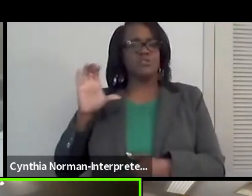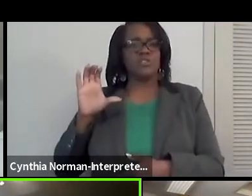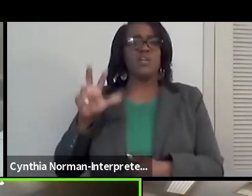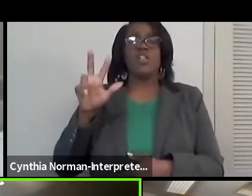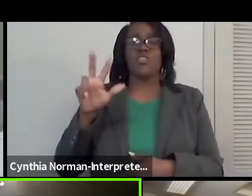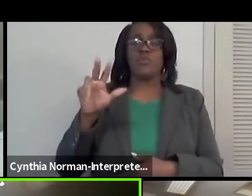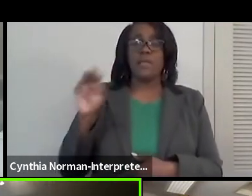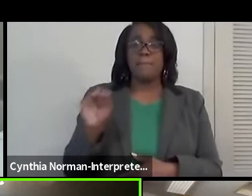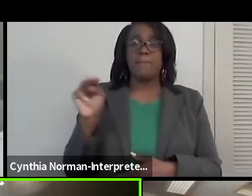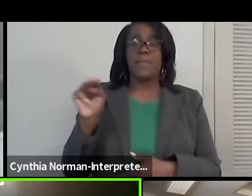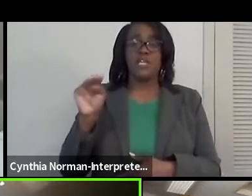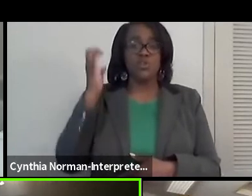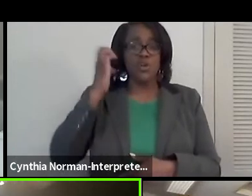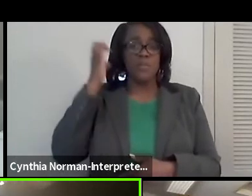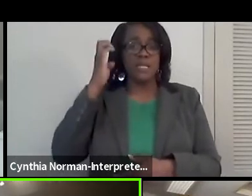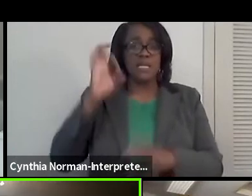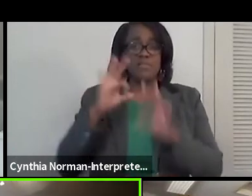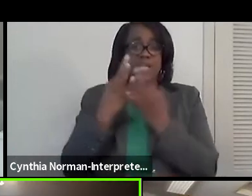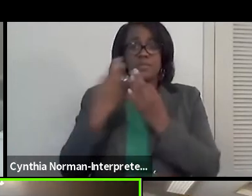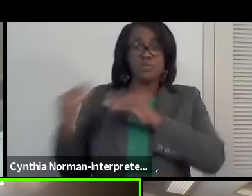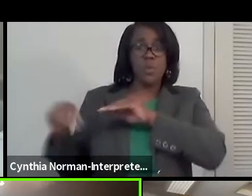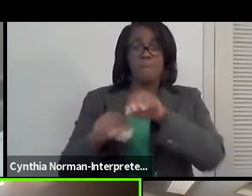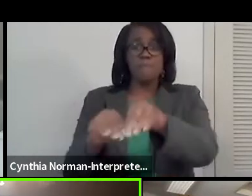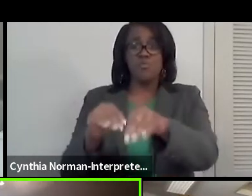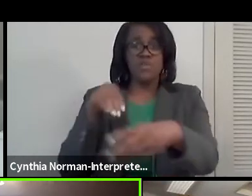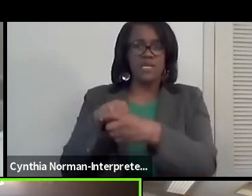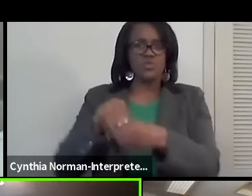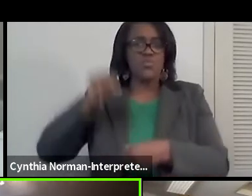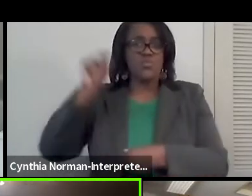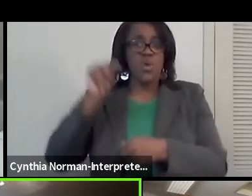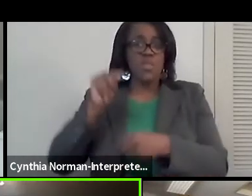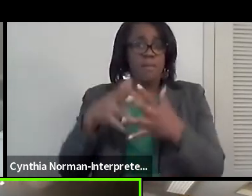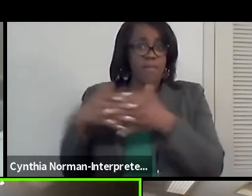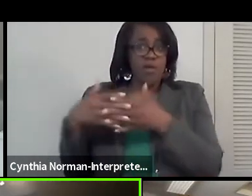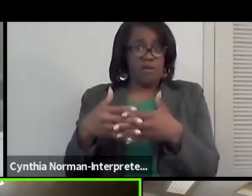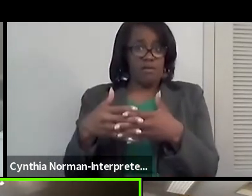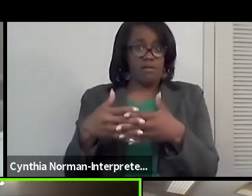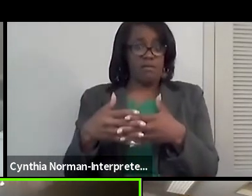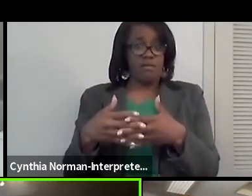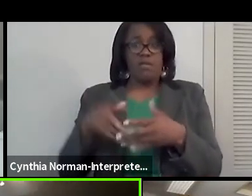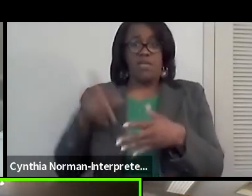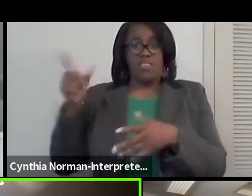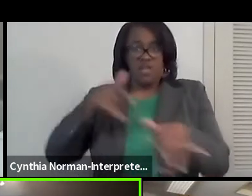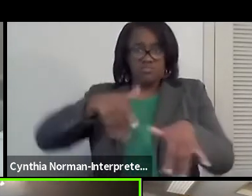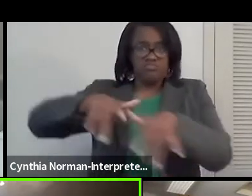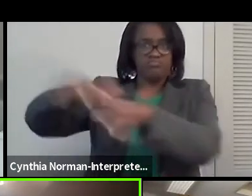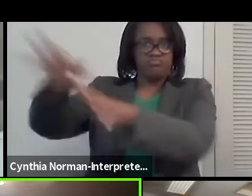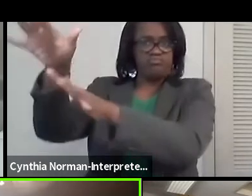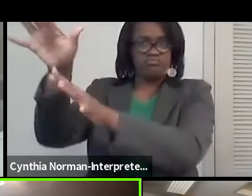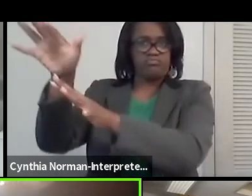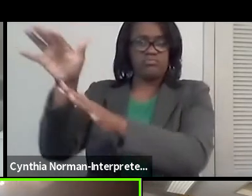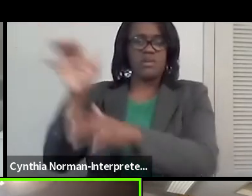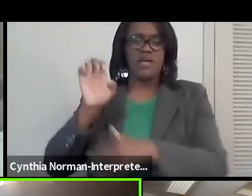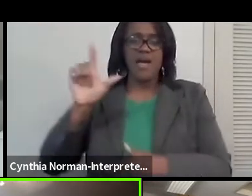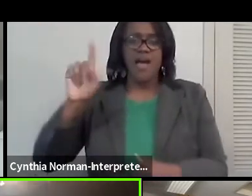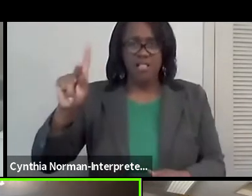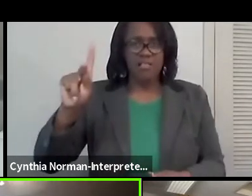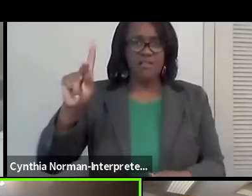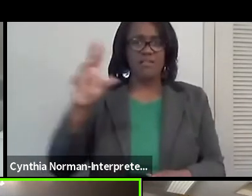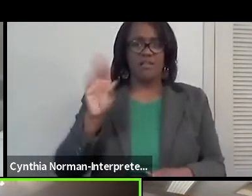families were colonizing North America. And, you know, they drove prey species like the elk,